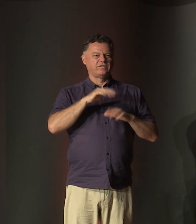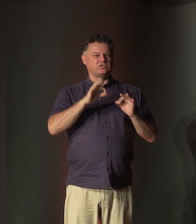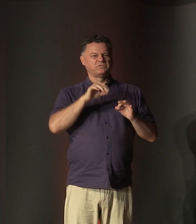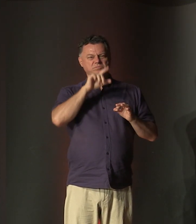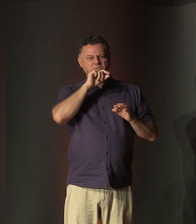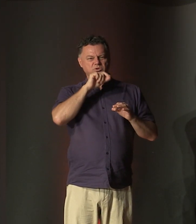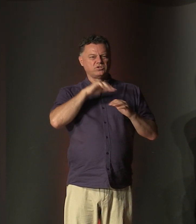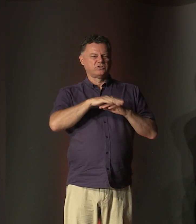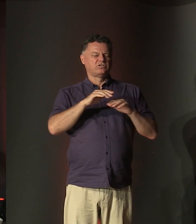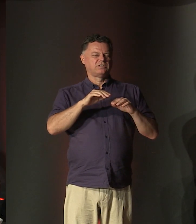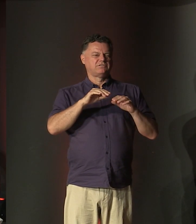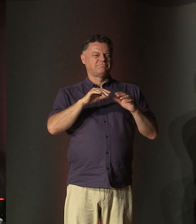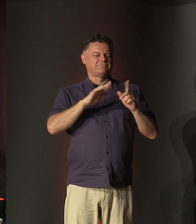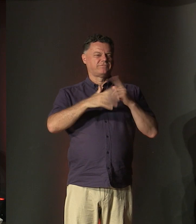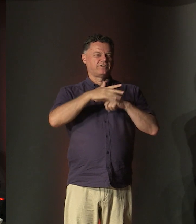our ecosystems.